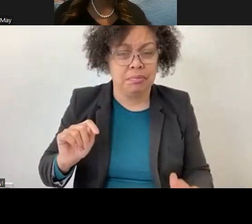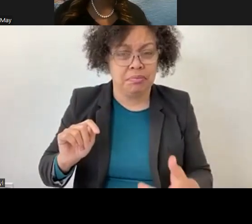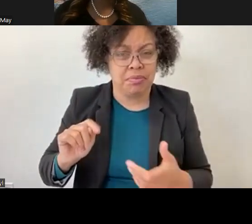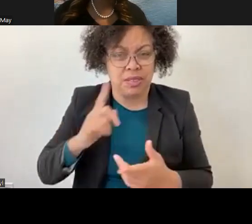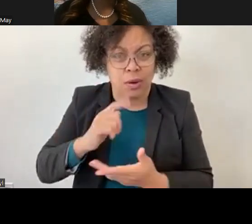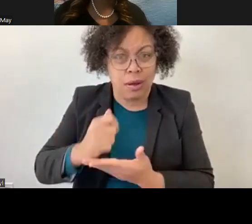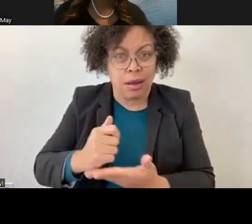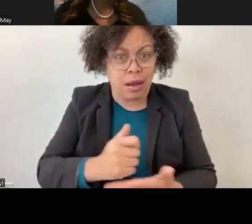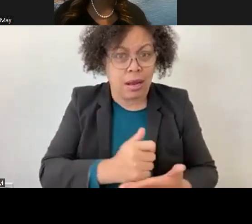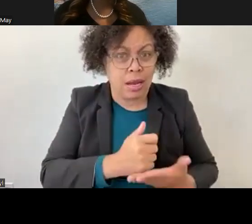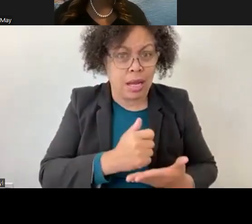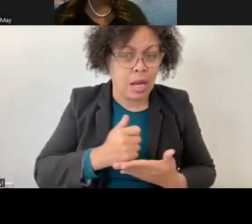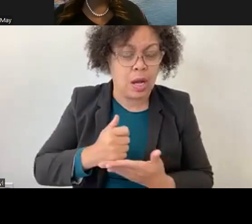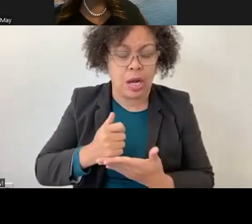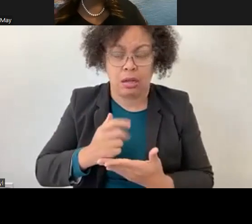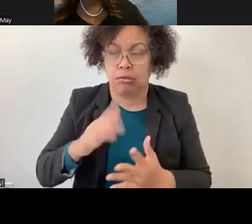workforce.